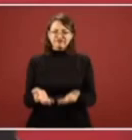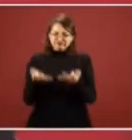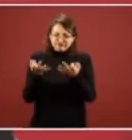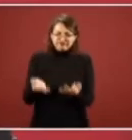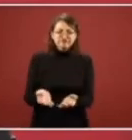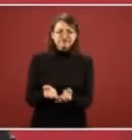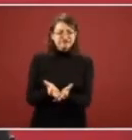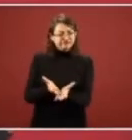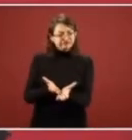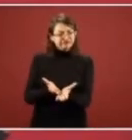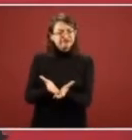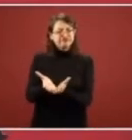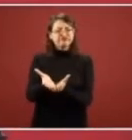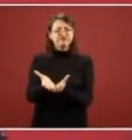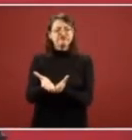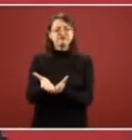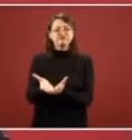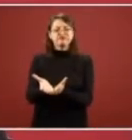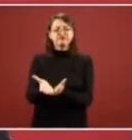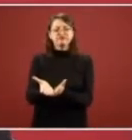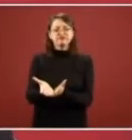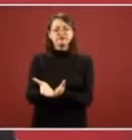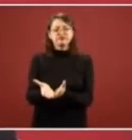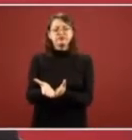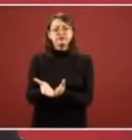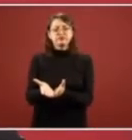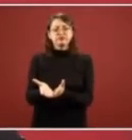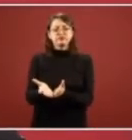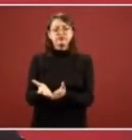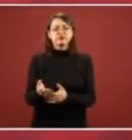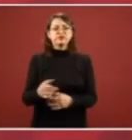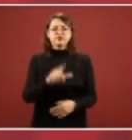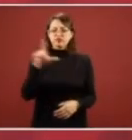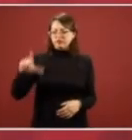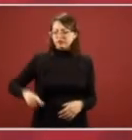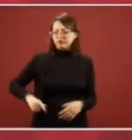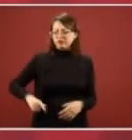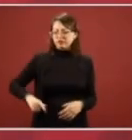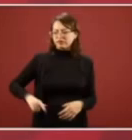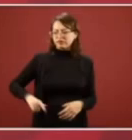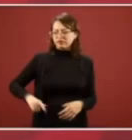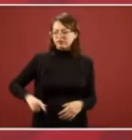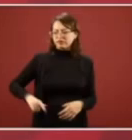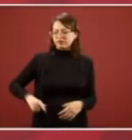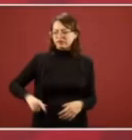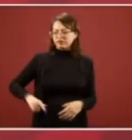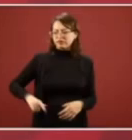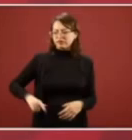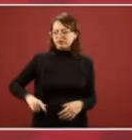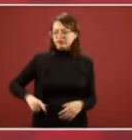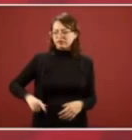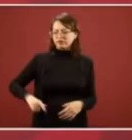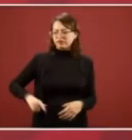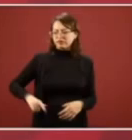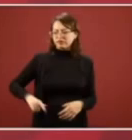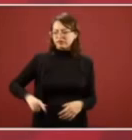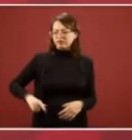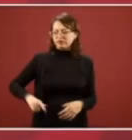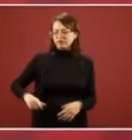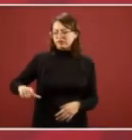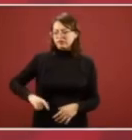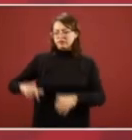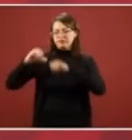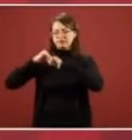En las acciones de los servidores públicos. In the actions of public